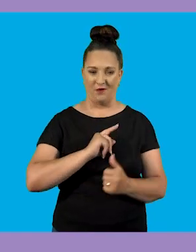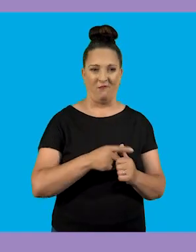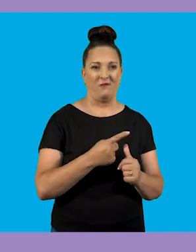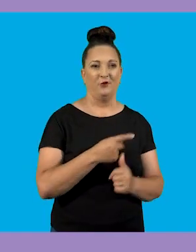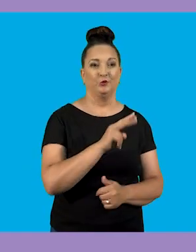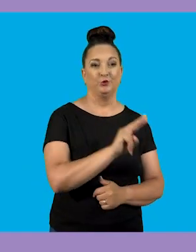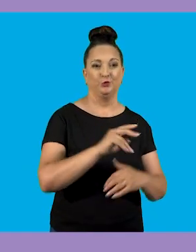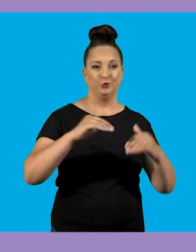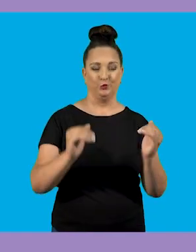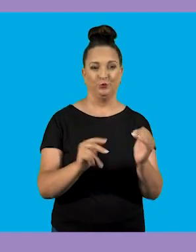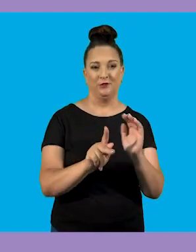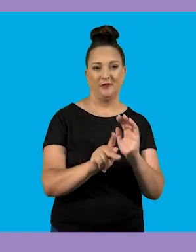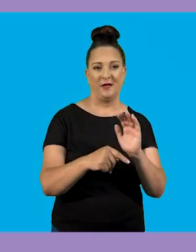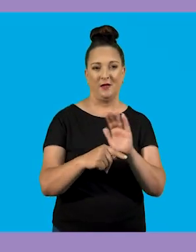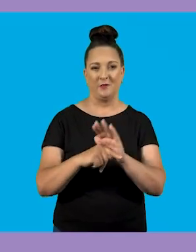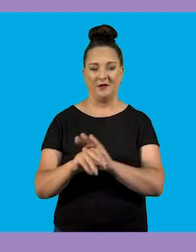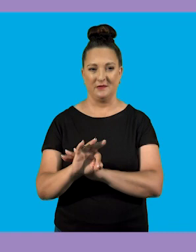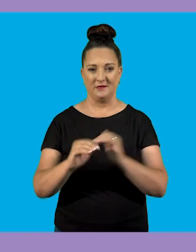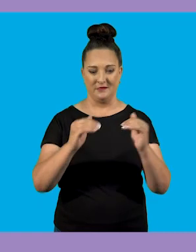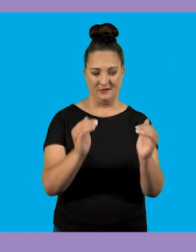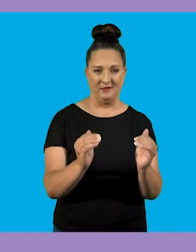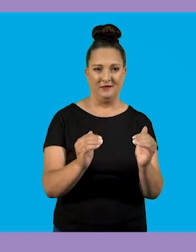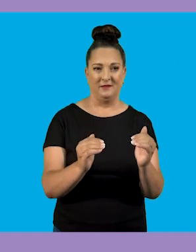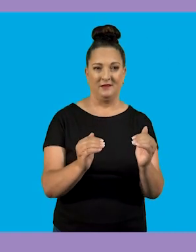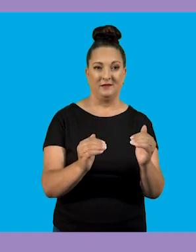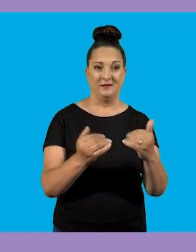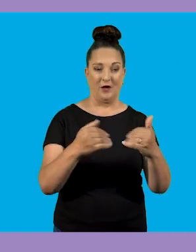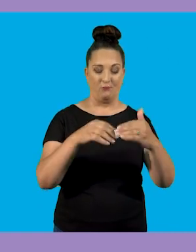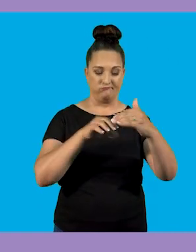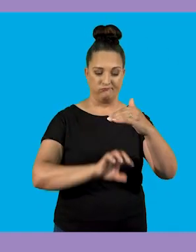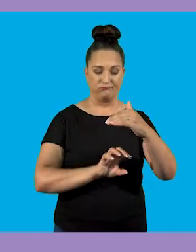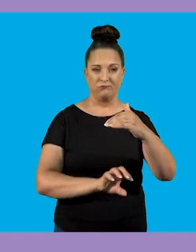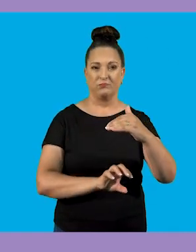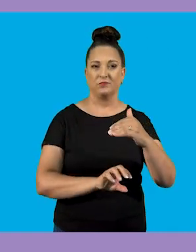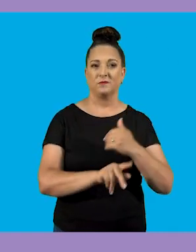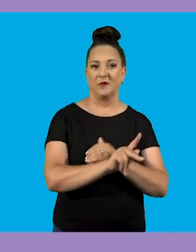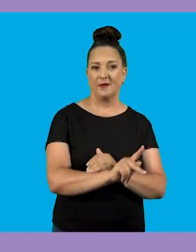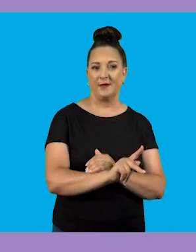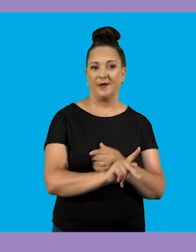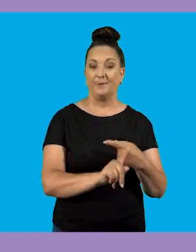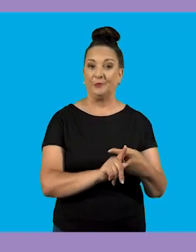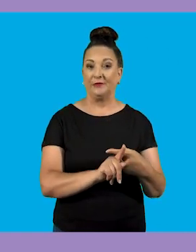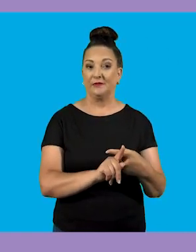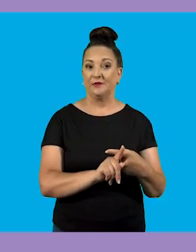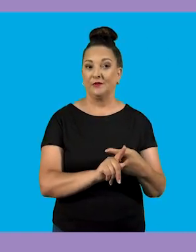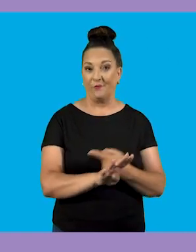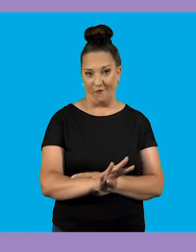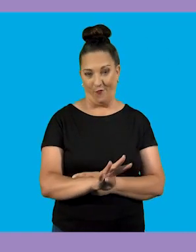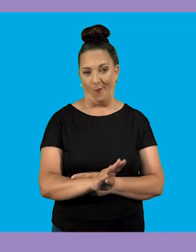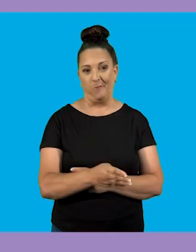with a 2, k minus 3 as the numerator, and as the denominator, we are left with the